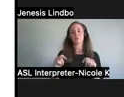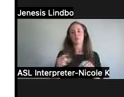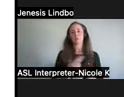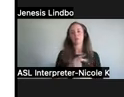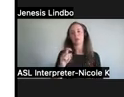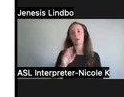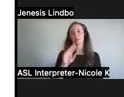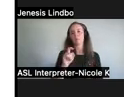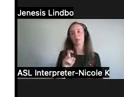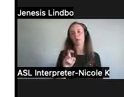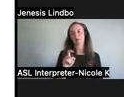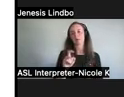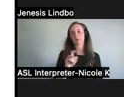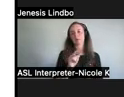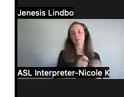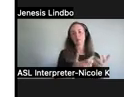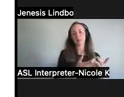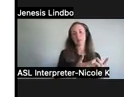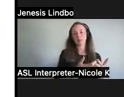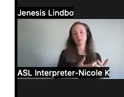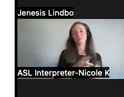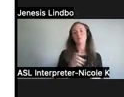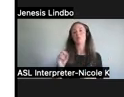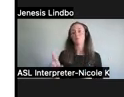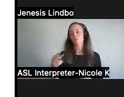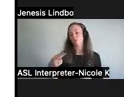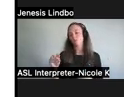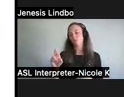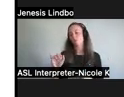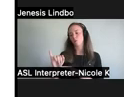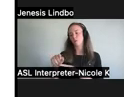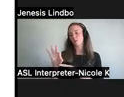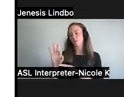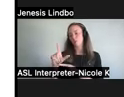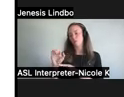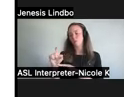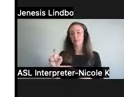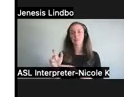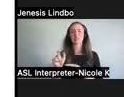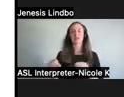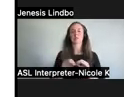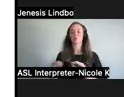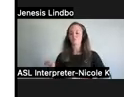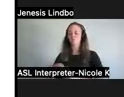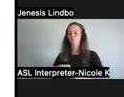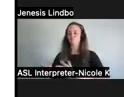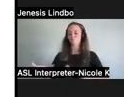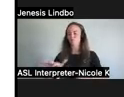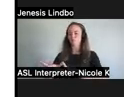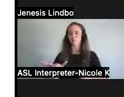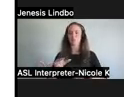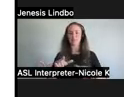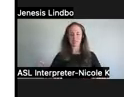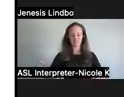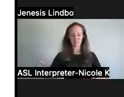Controller or Hori Flex because I can really customize the setup to really meet their needs. Whereas this one, every button's kind of stuck in